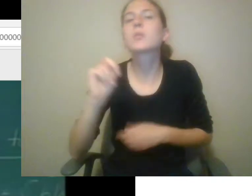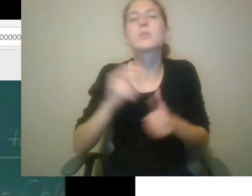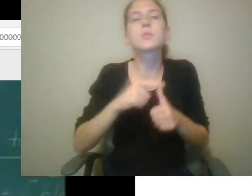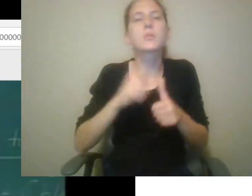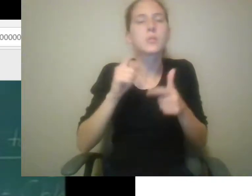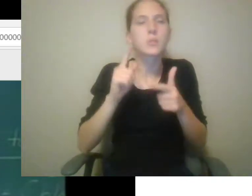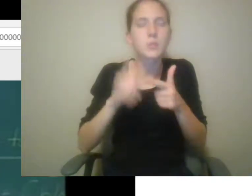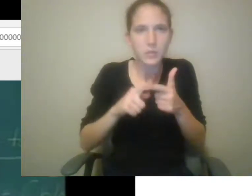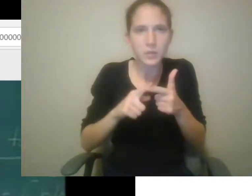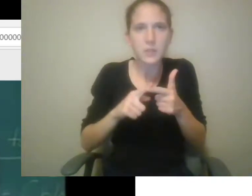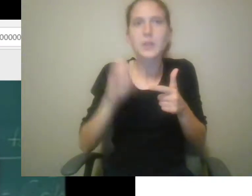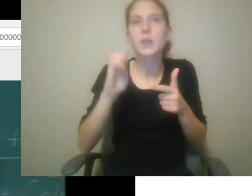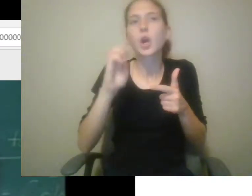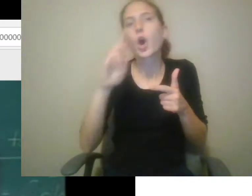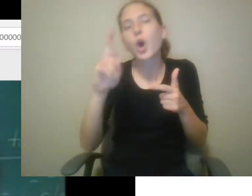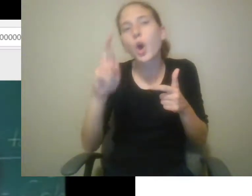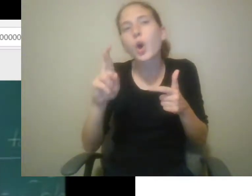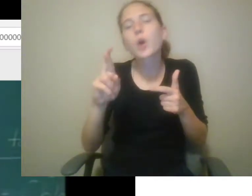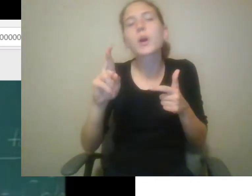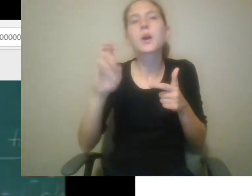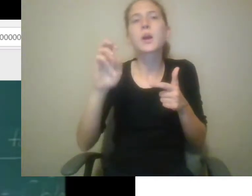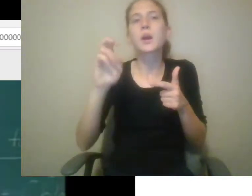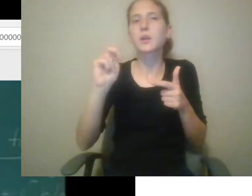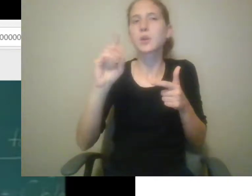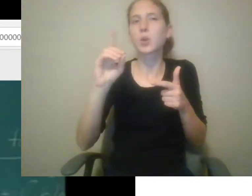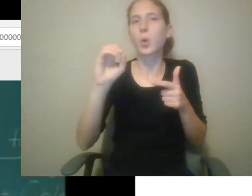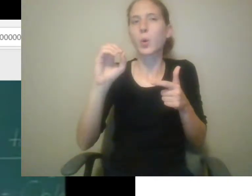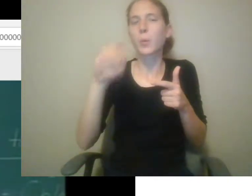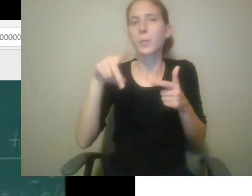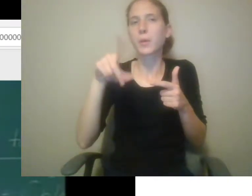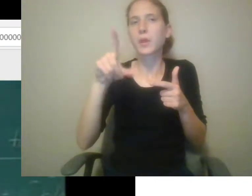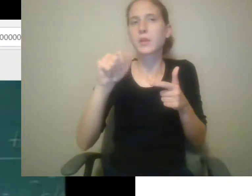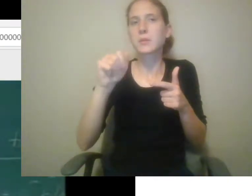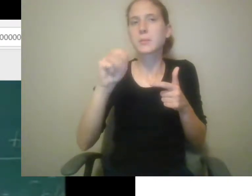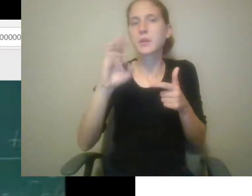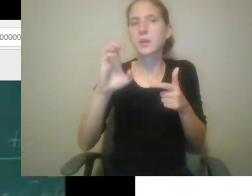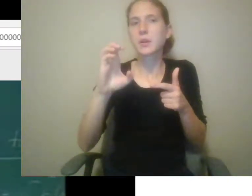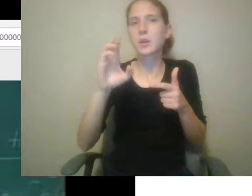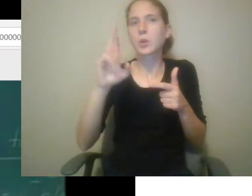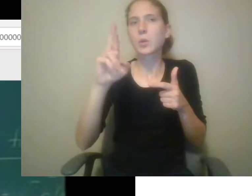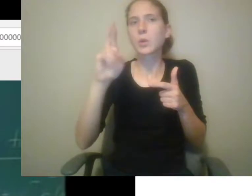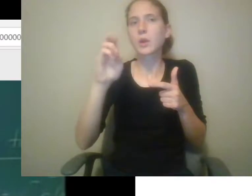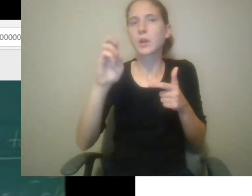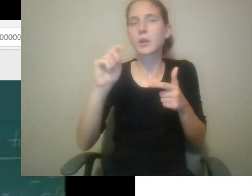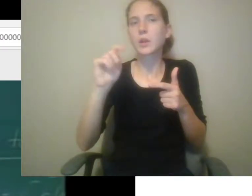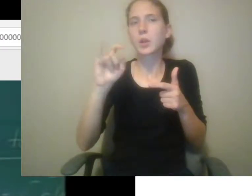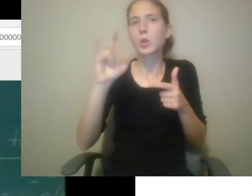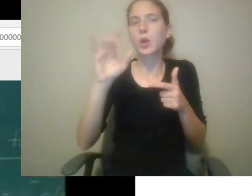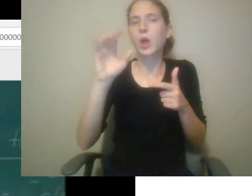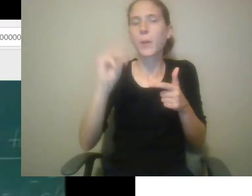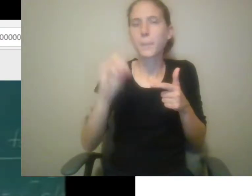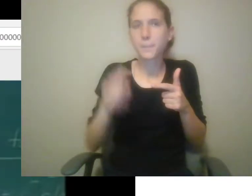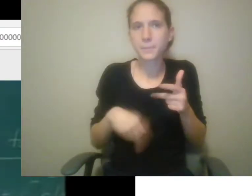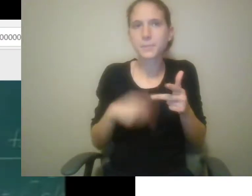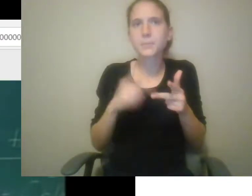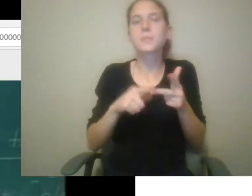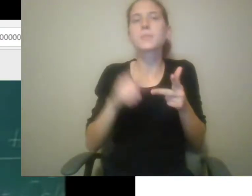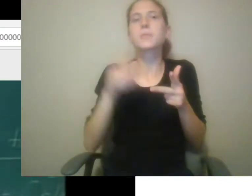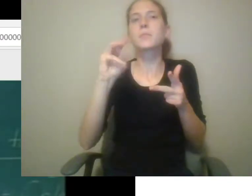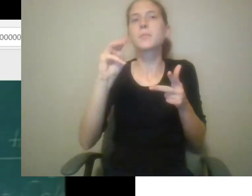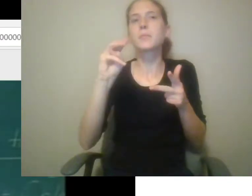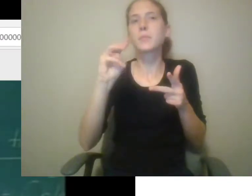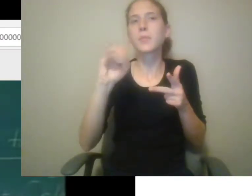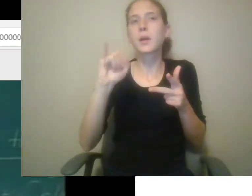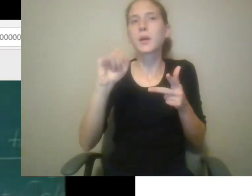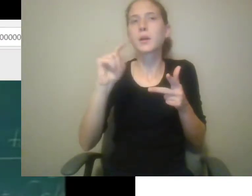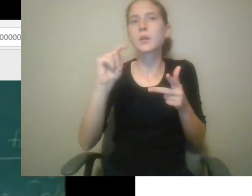ribosomes, the endoplasmic, all the parts that we did our presentations on. That's what the quiz would be. And just to know them, all right, and know what they basically do. That's all that will be